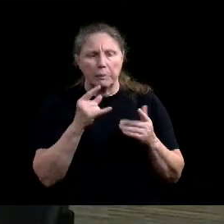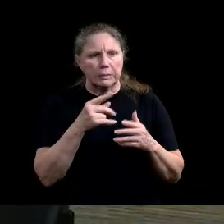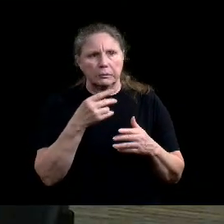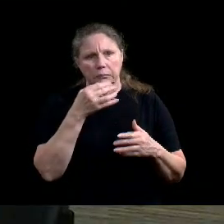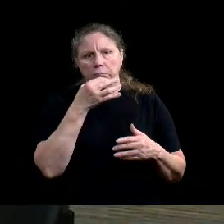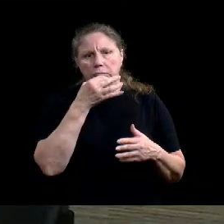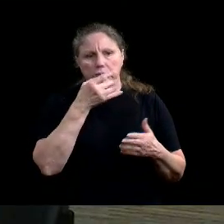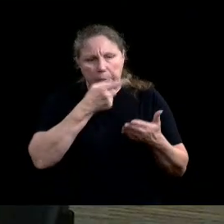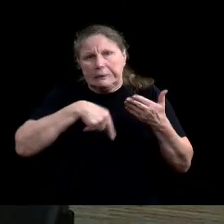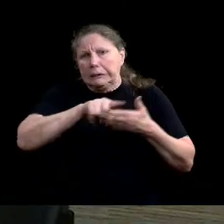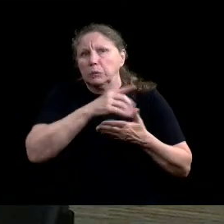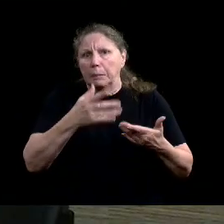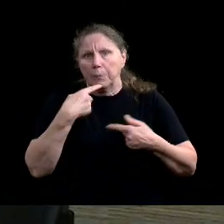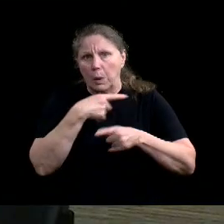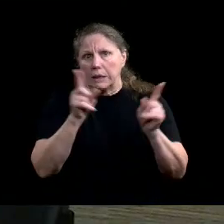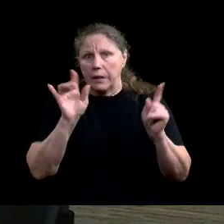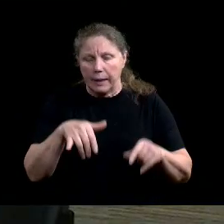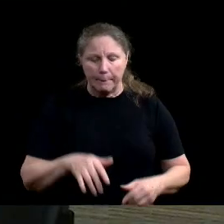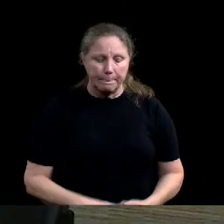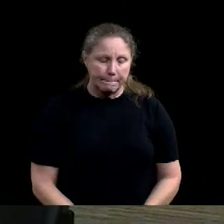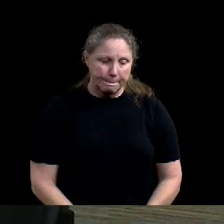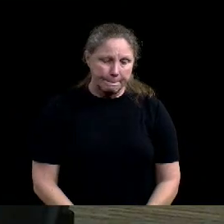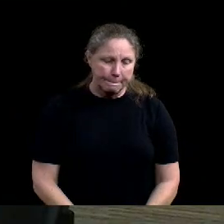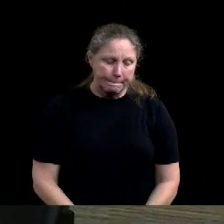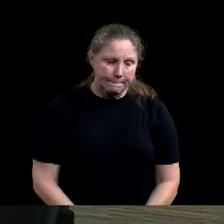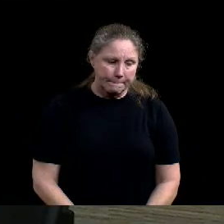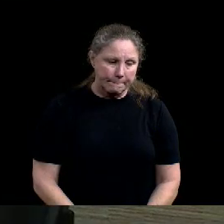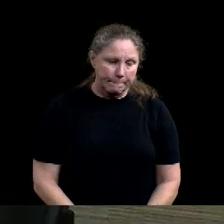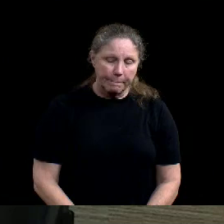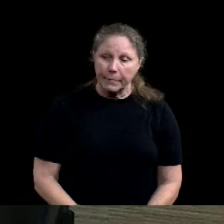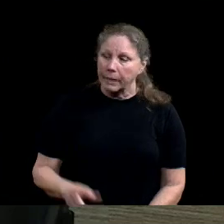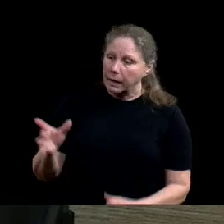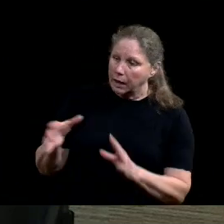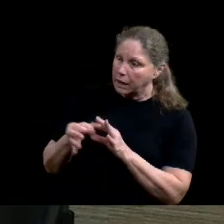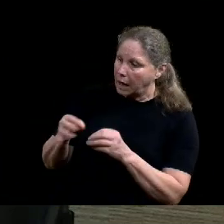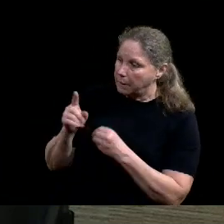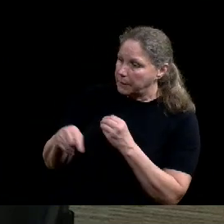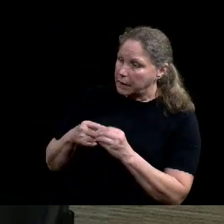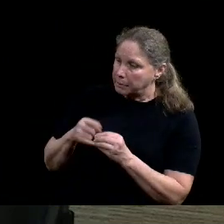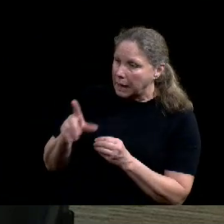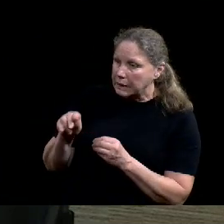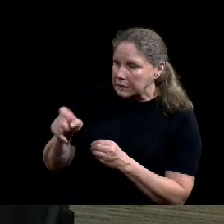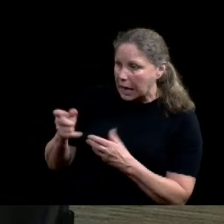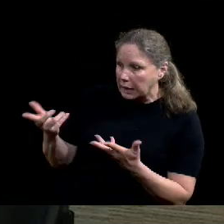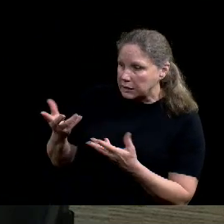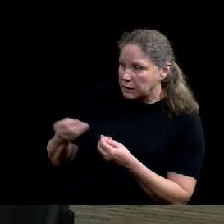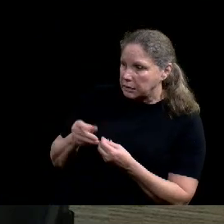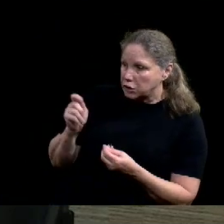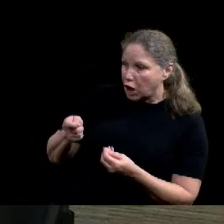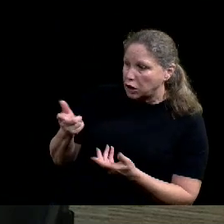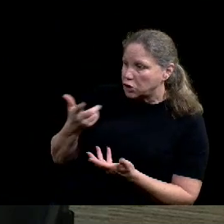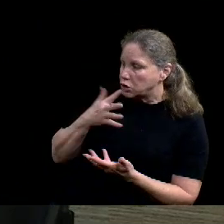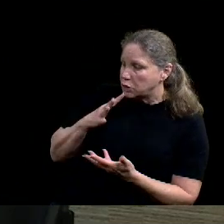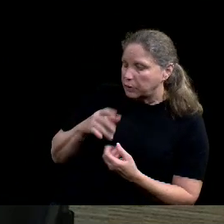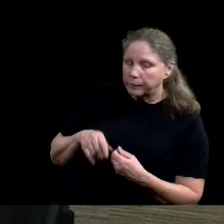Judge, did you have a comment about county taxes or anything else, or you want to? Well, no, I mean the same. And there are programs out there